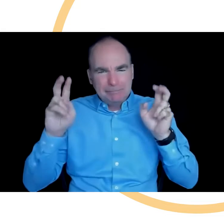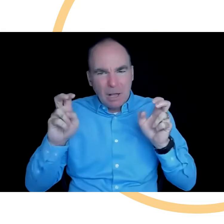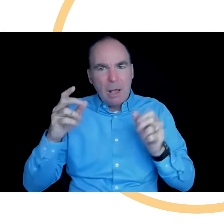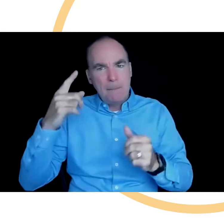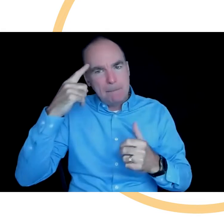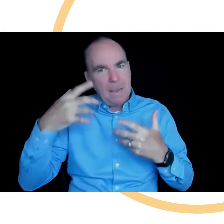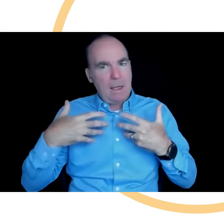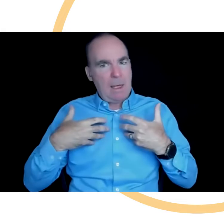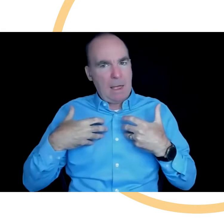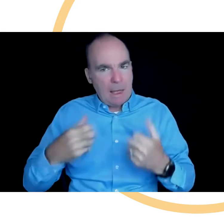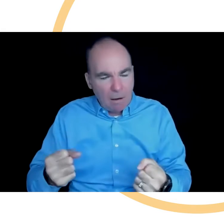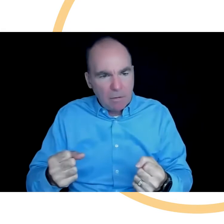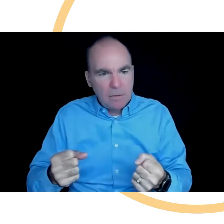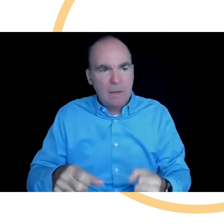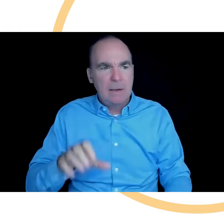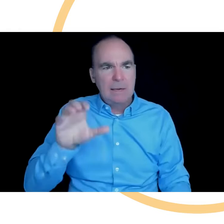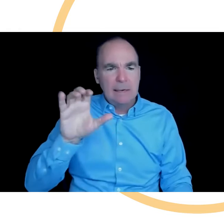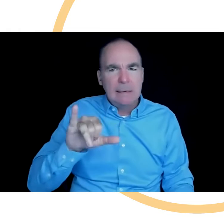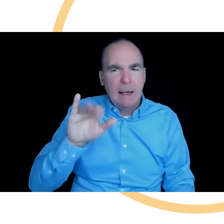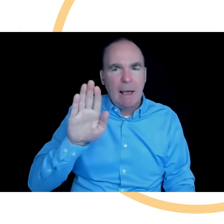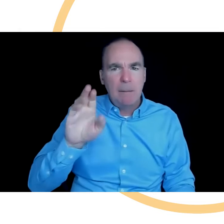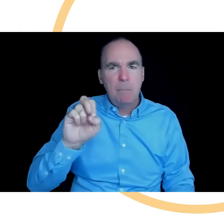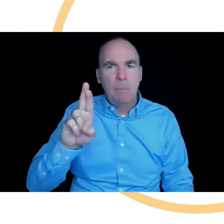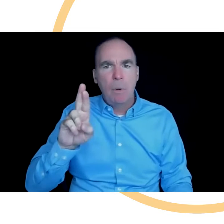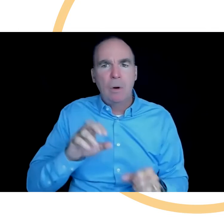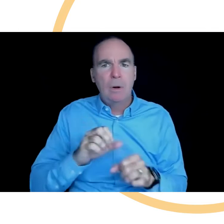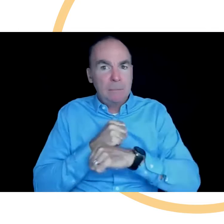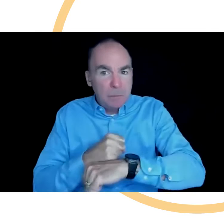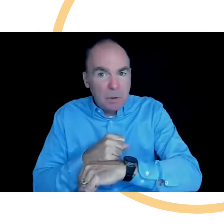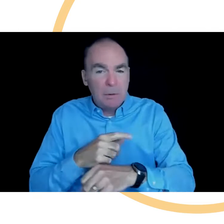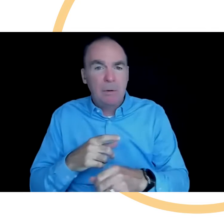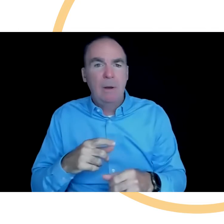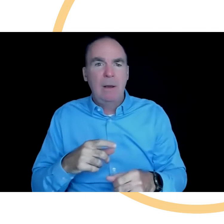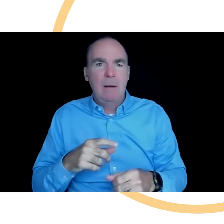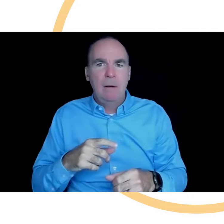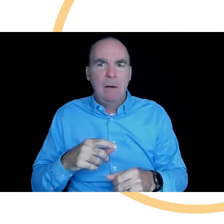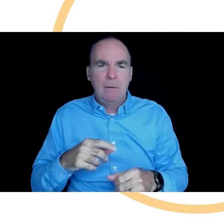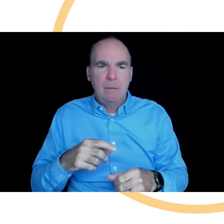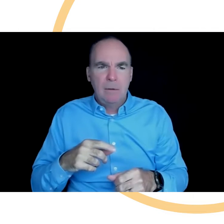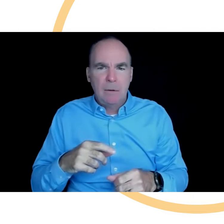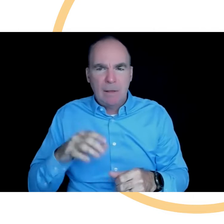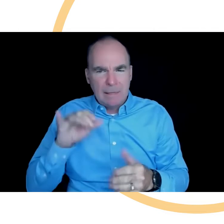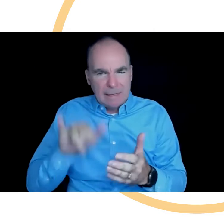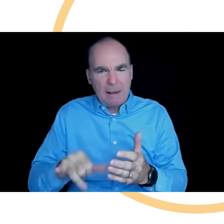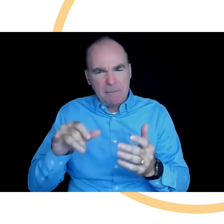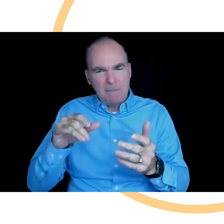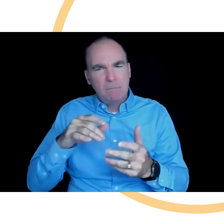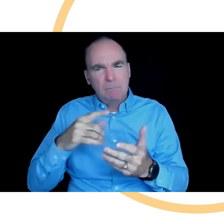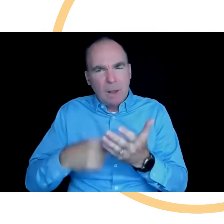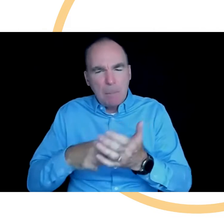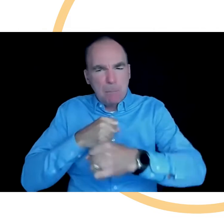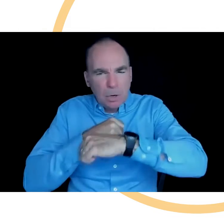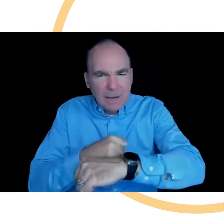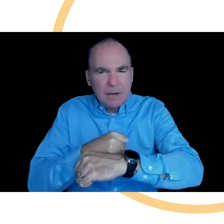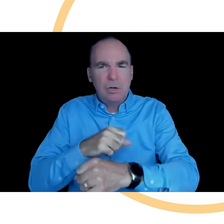and psychosocial support, safeguarding and protection, addressing power differentials, and inclusion. To further